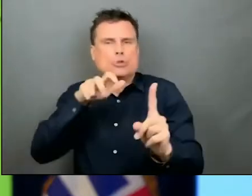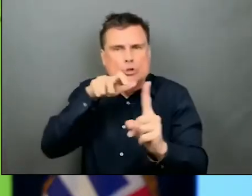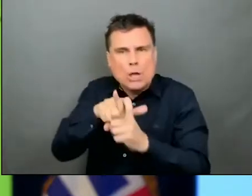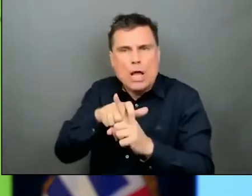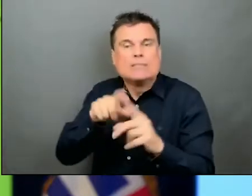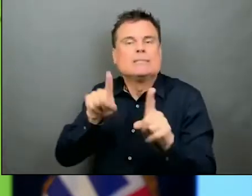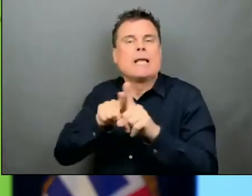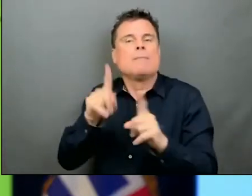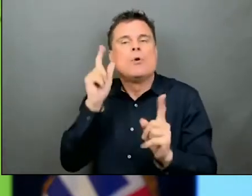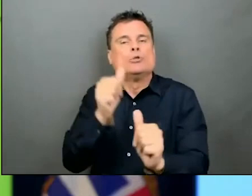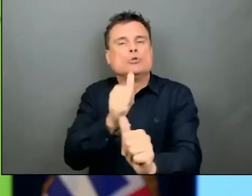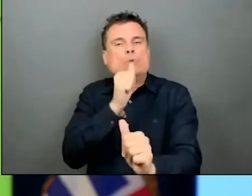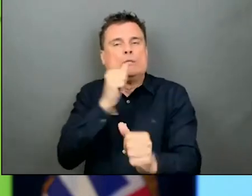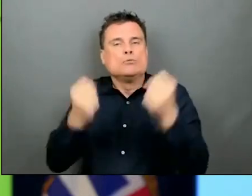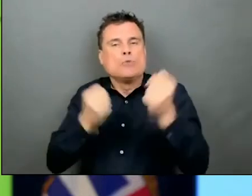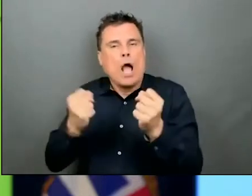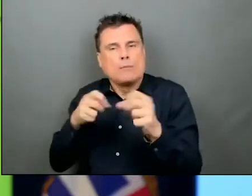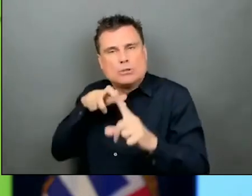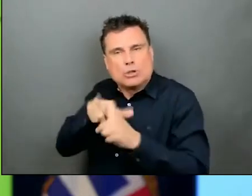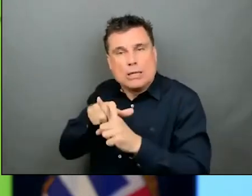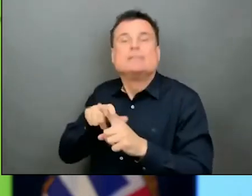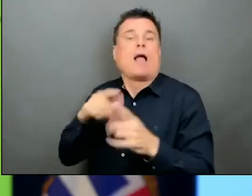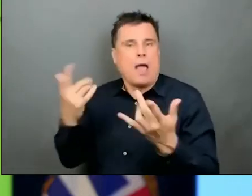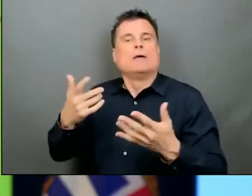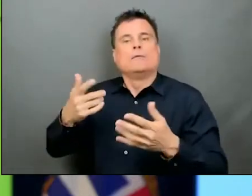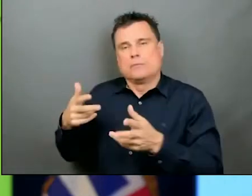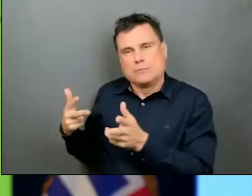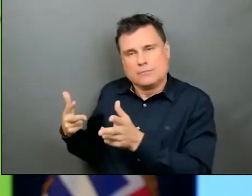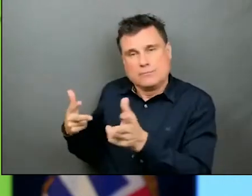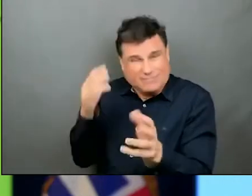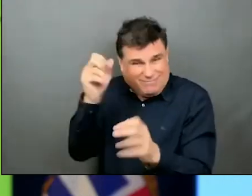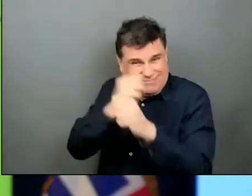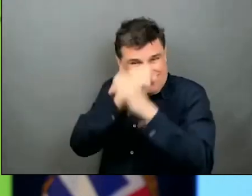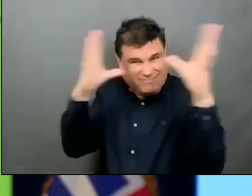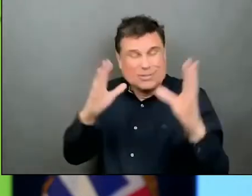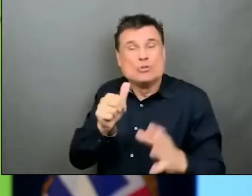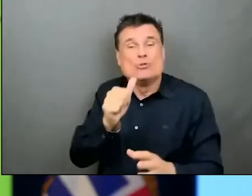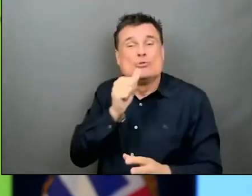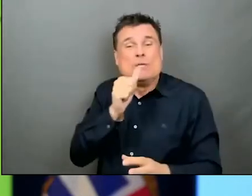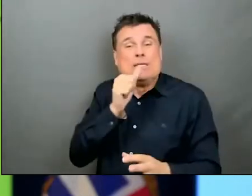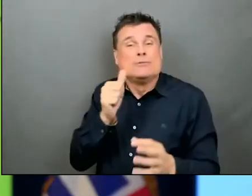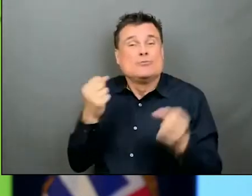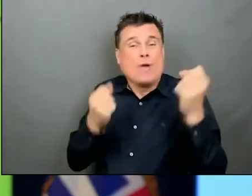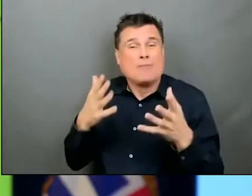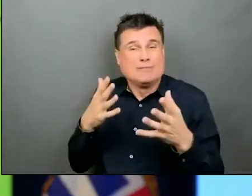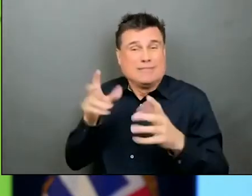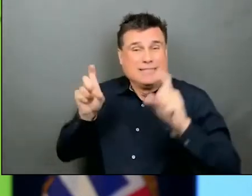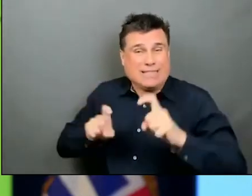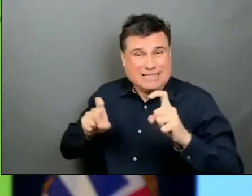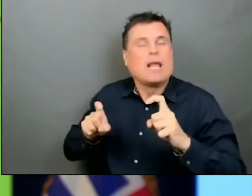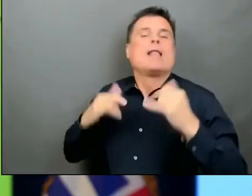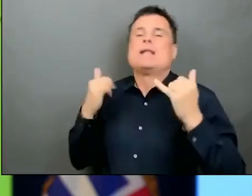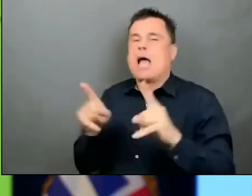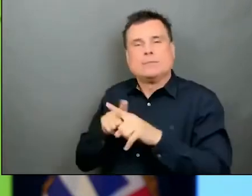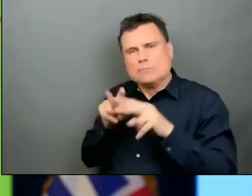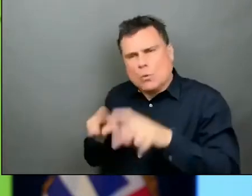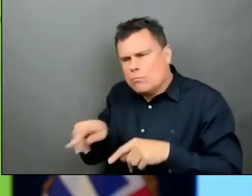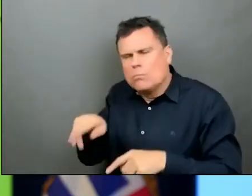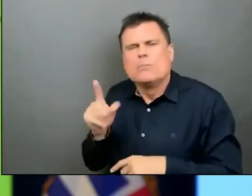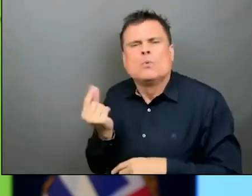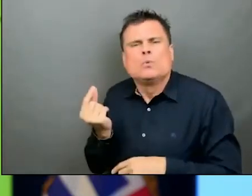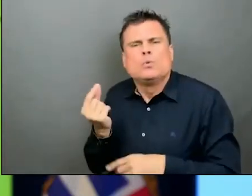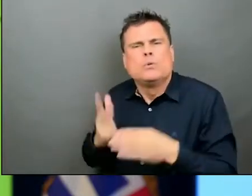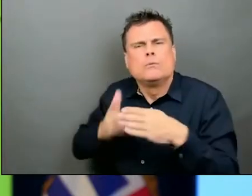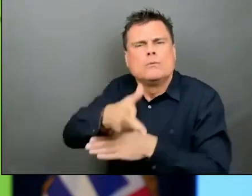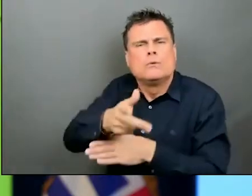checks, like the counterattack program, at strategic points into and out of the defined regions. At